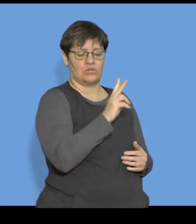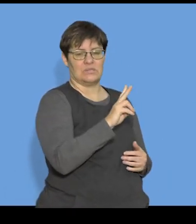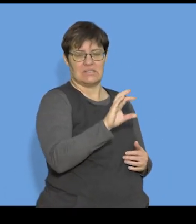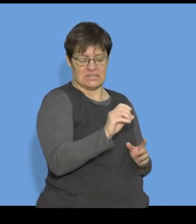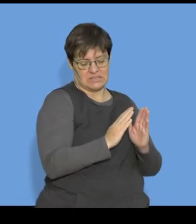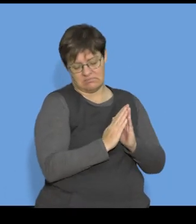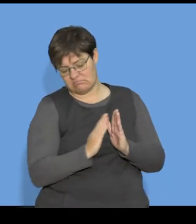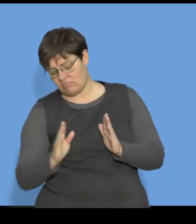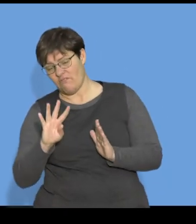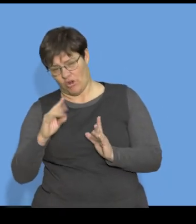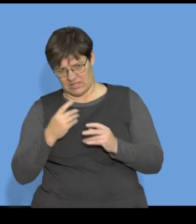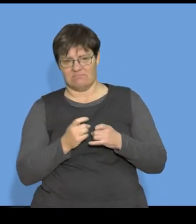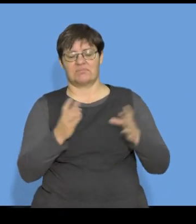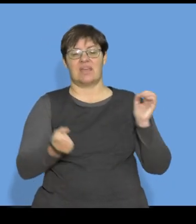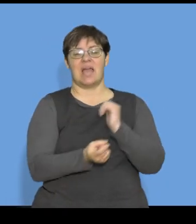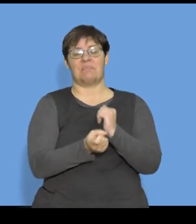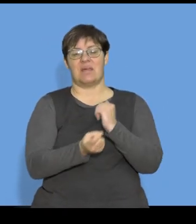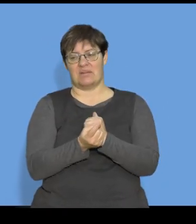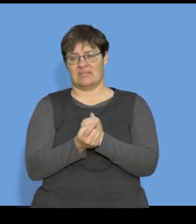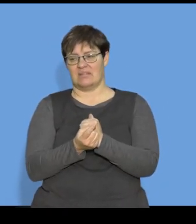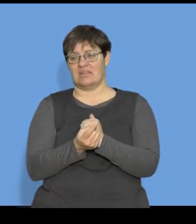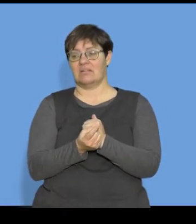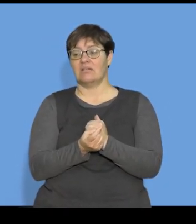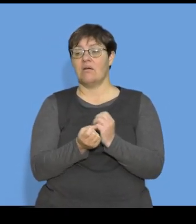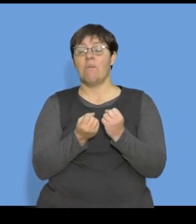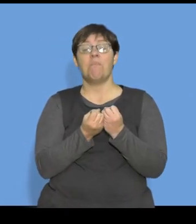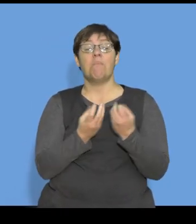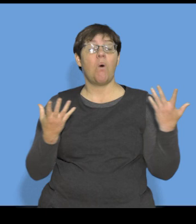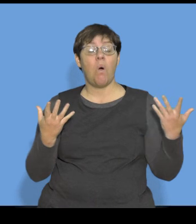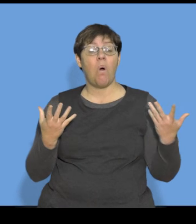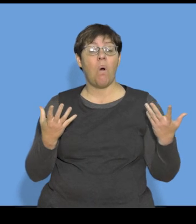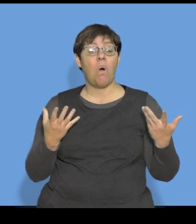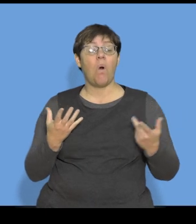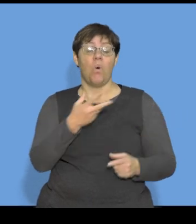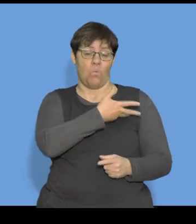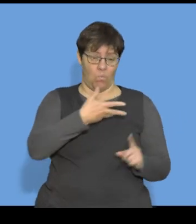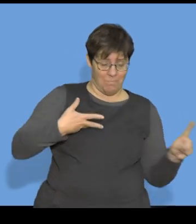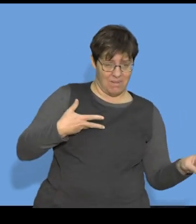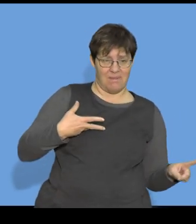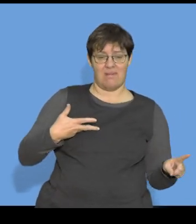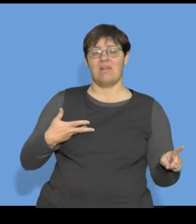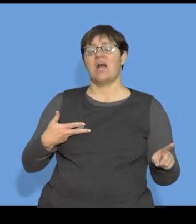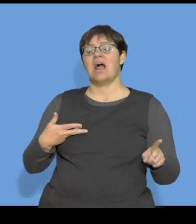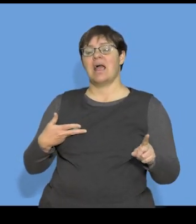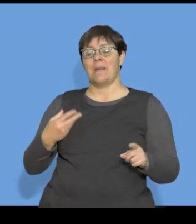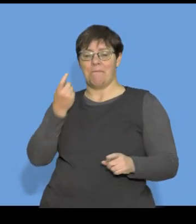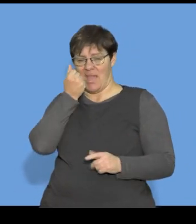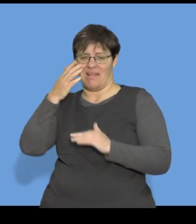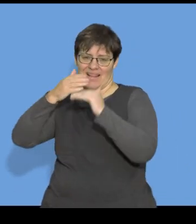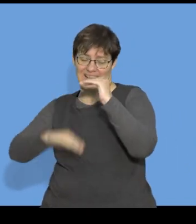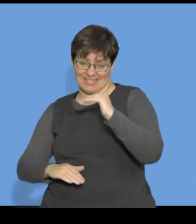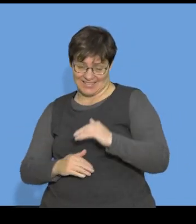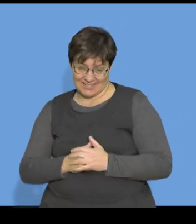of 20 to 40. And it mostly affects women more